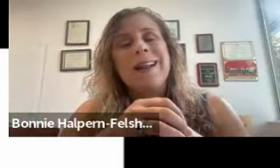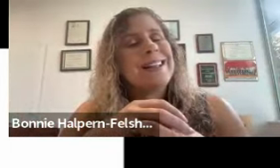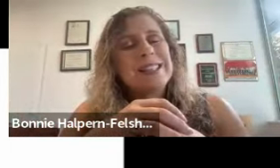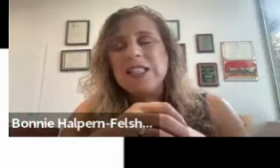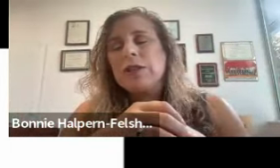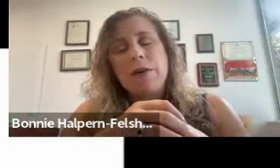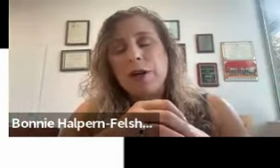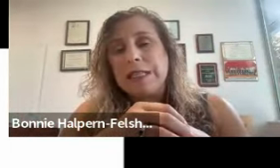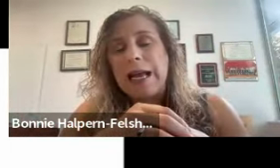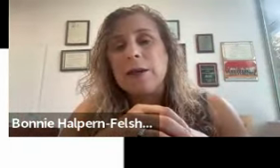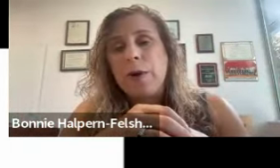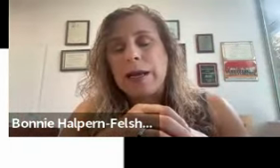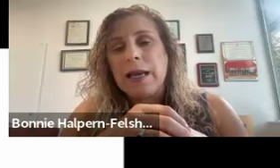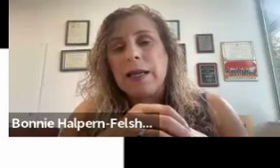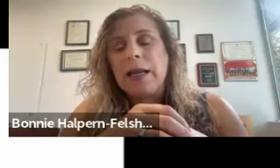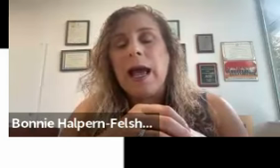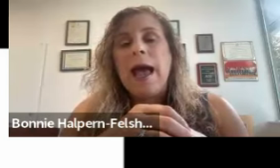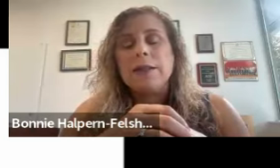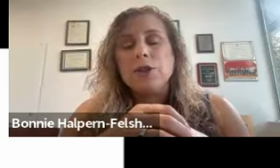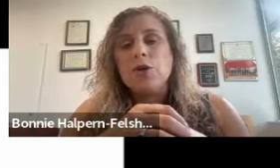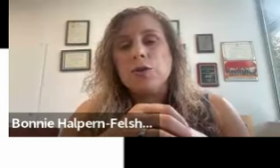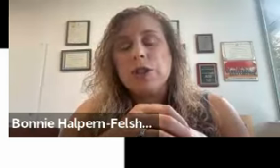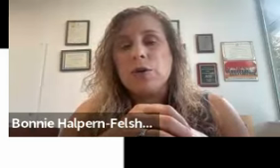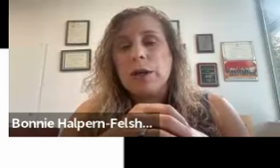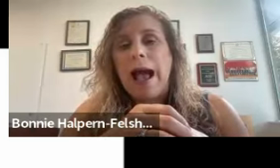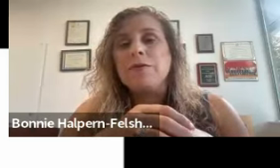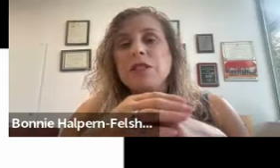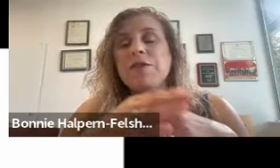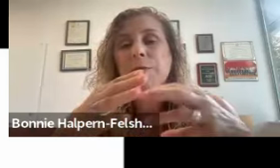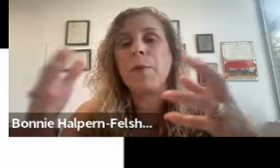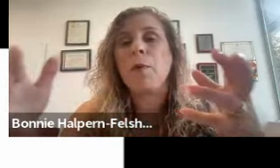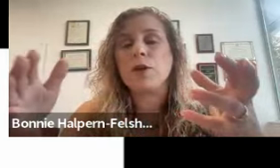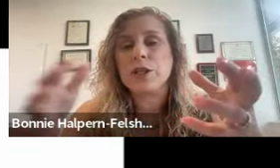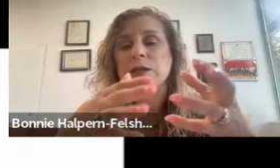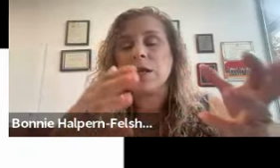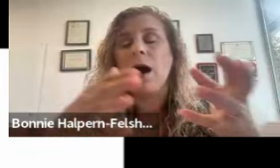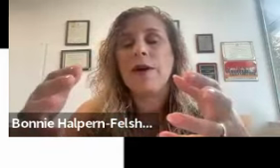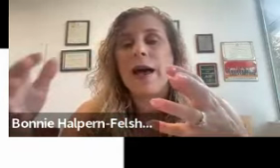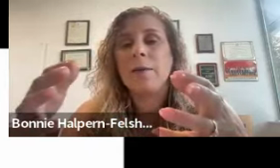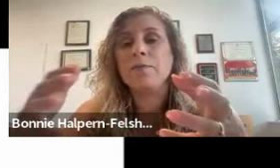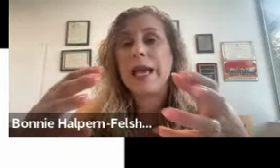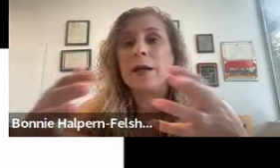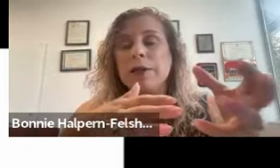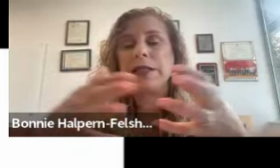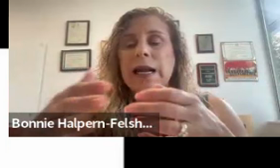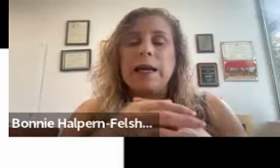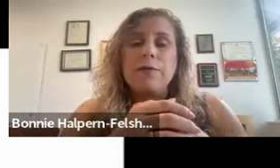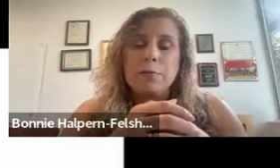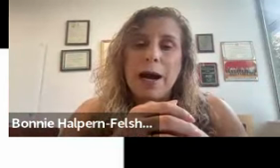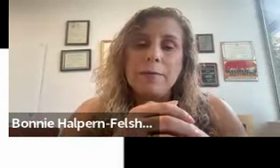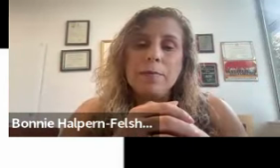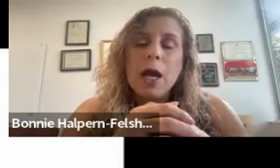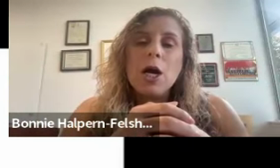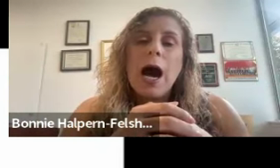going on, still not very tightly regulated. And so you still could have different proportions of cannabis in any